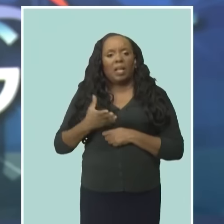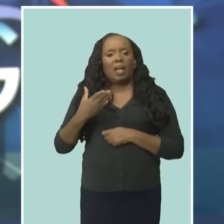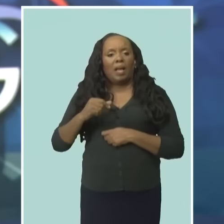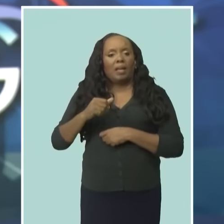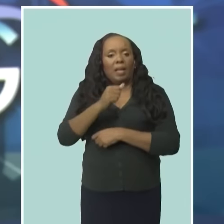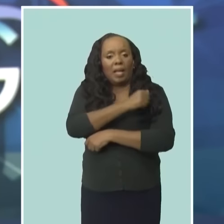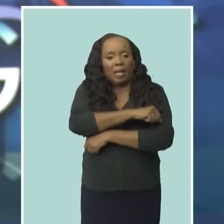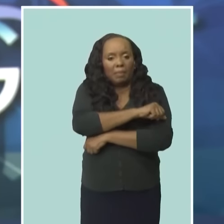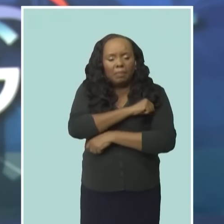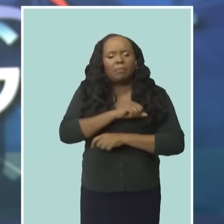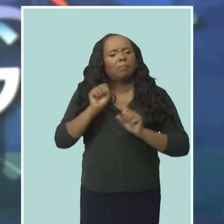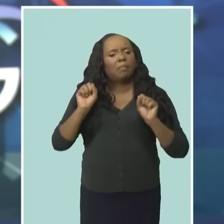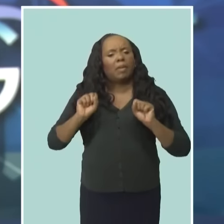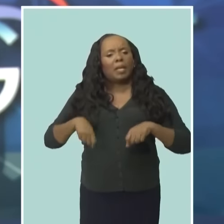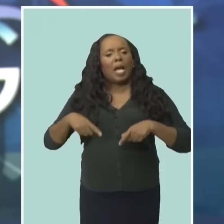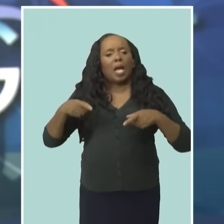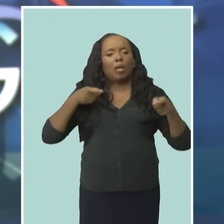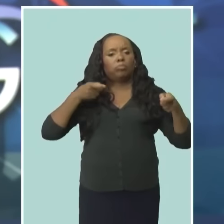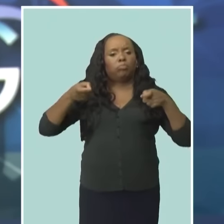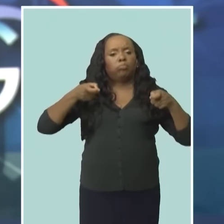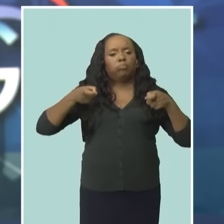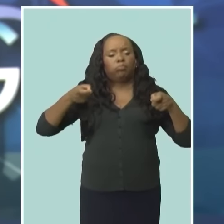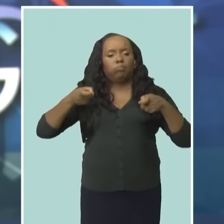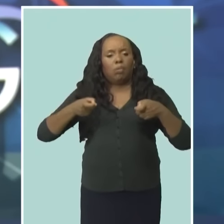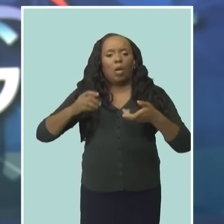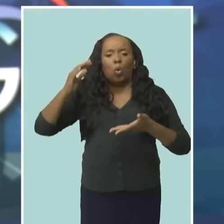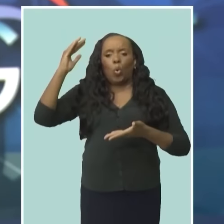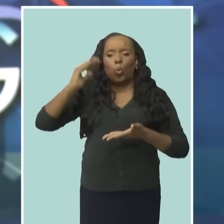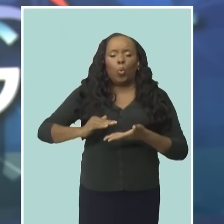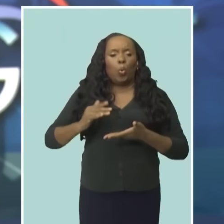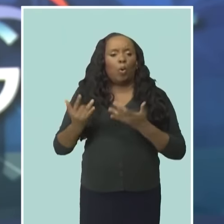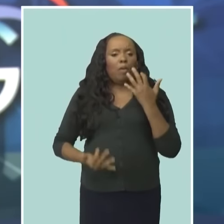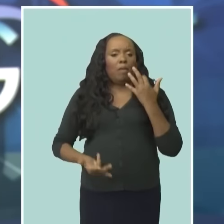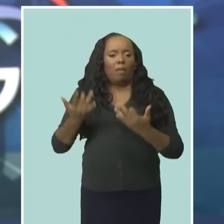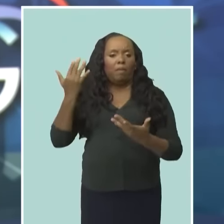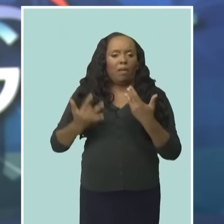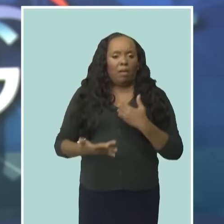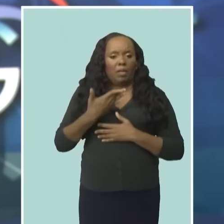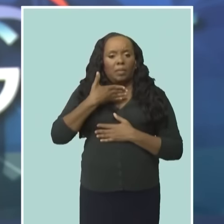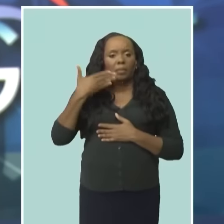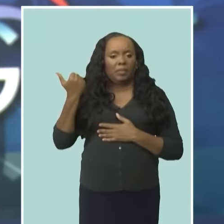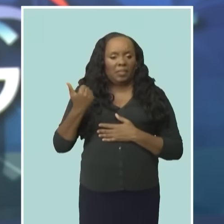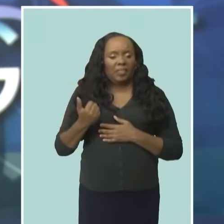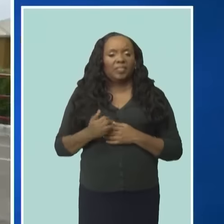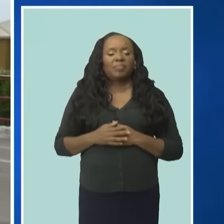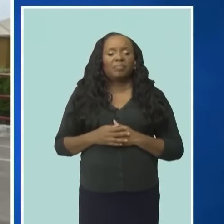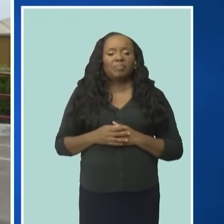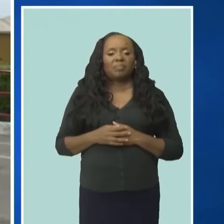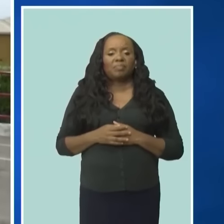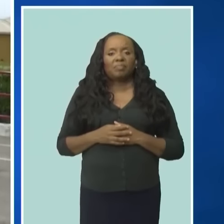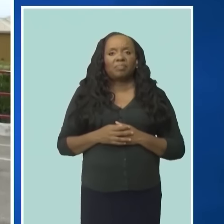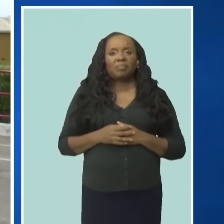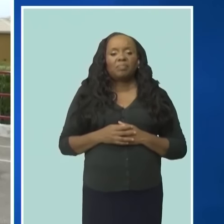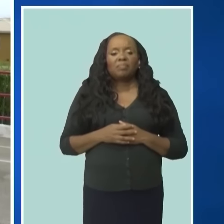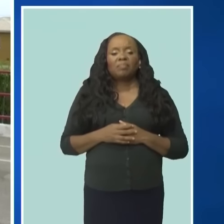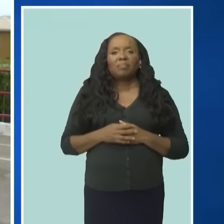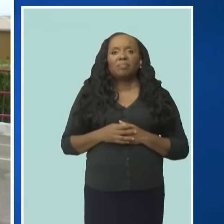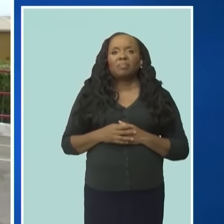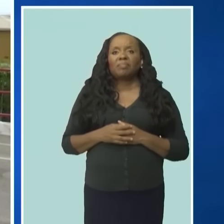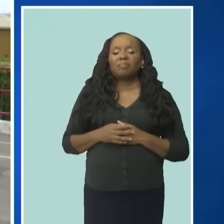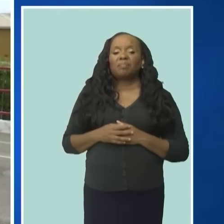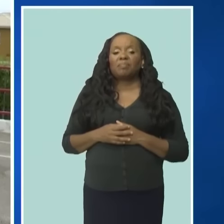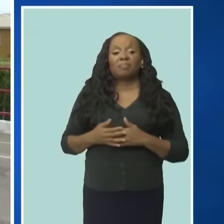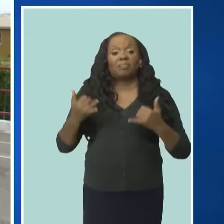disasters, fires, and medical emergencies across the island. We get more from our Deanza Roberts. A proud day for the Barbados